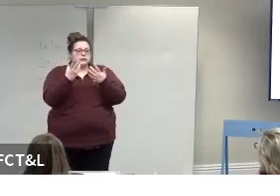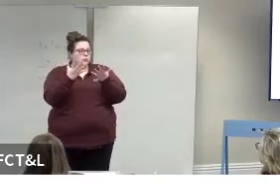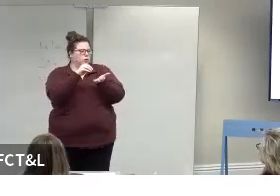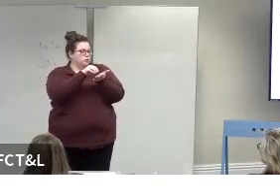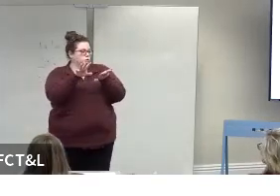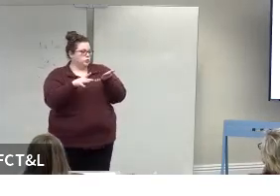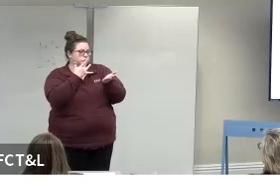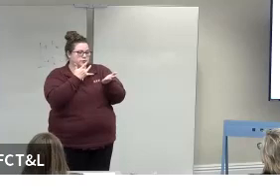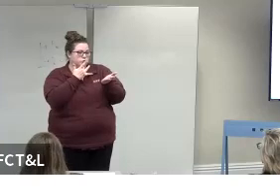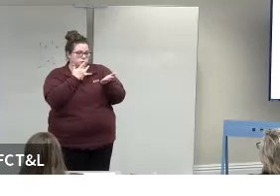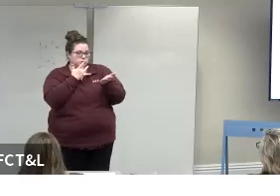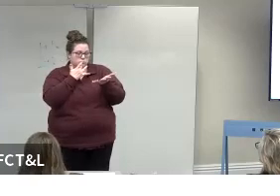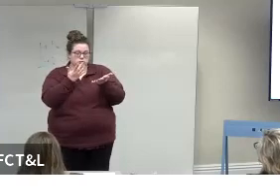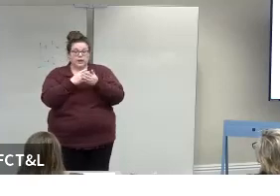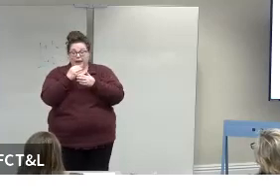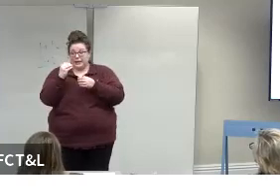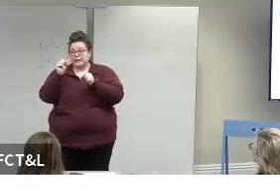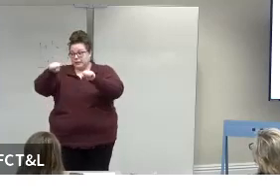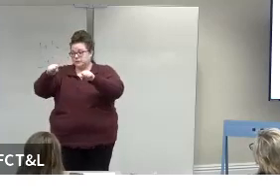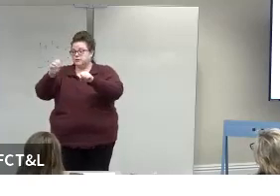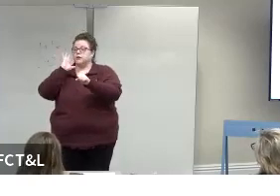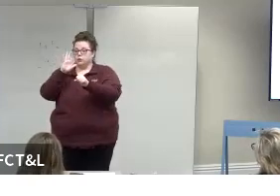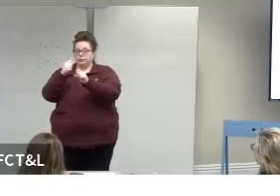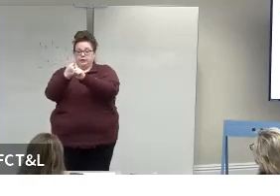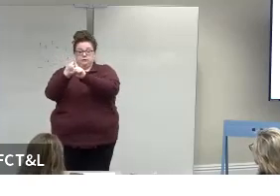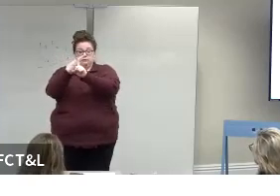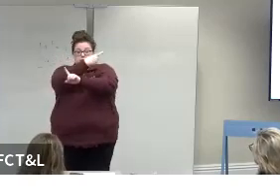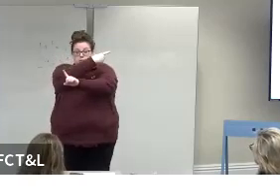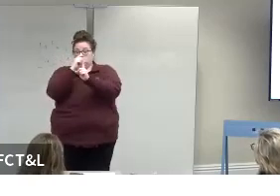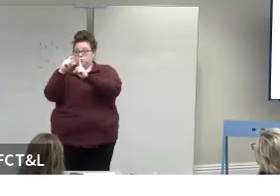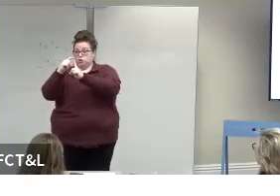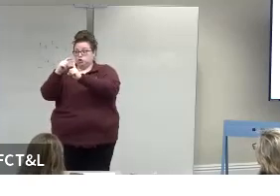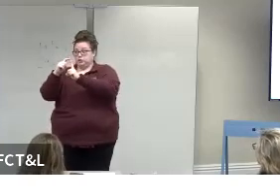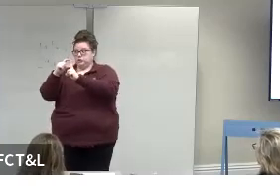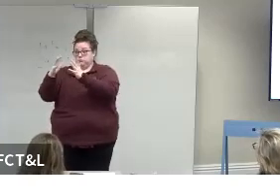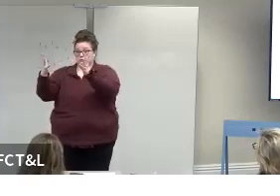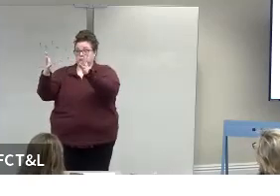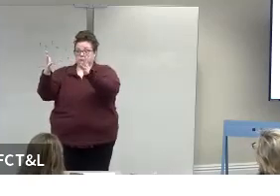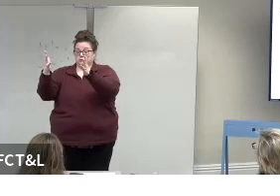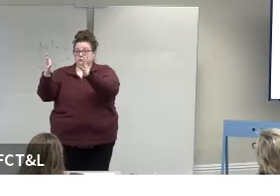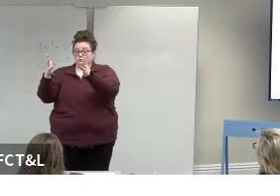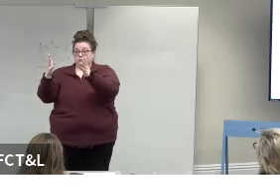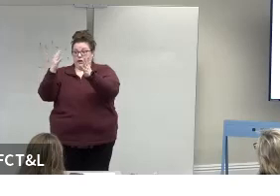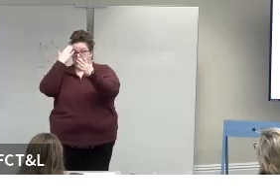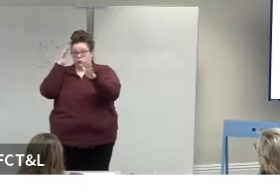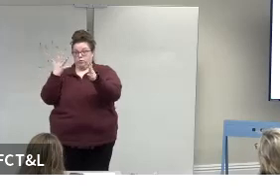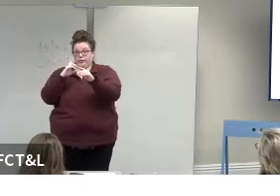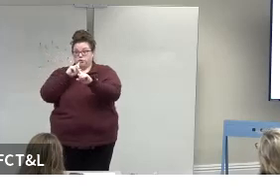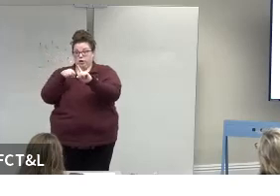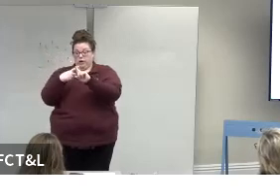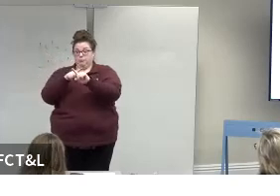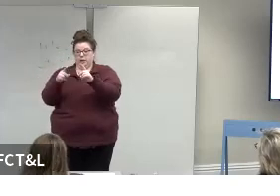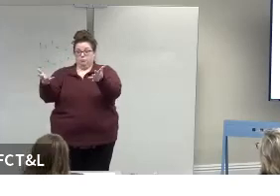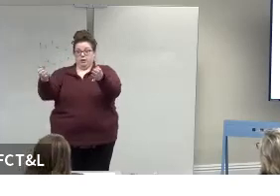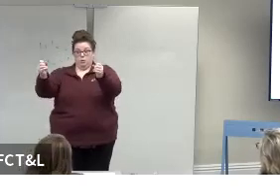to it, some others not. So just ask what their preference is, and just be aware that if you see the deaf